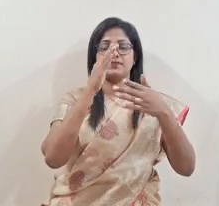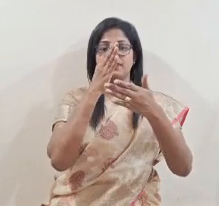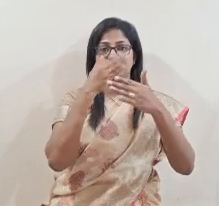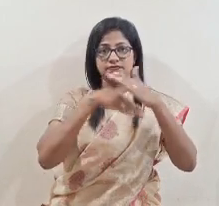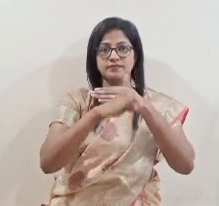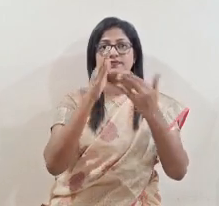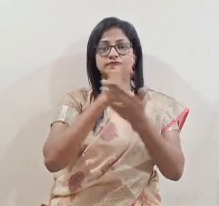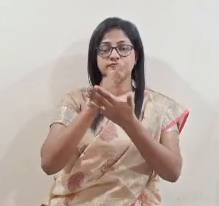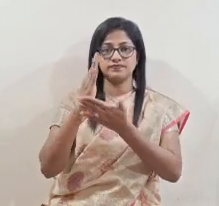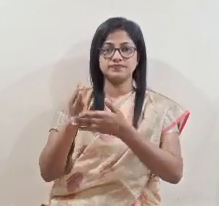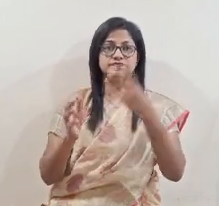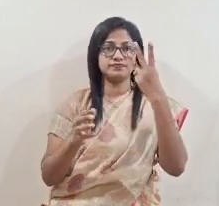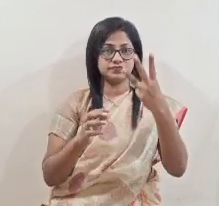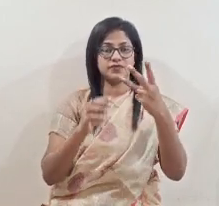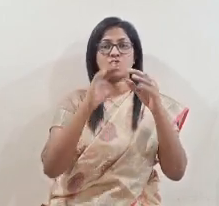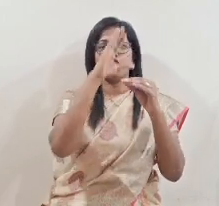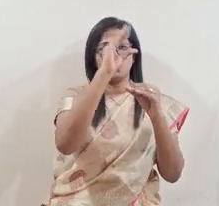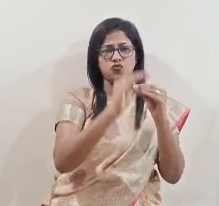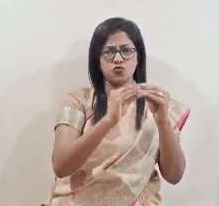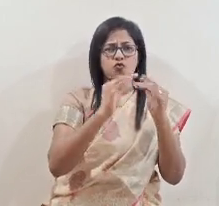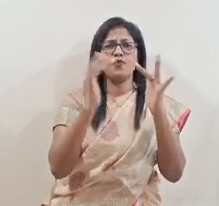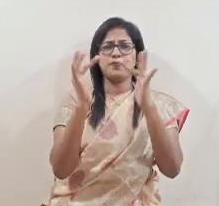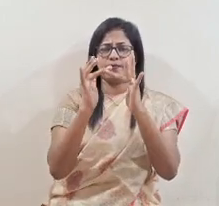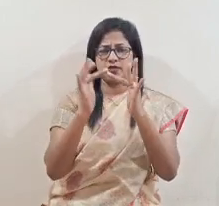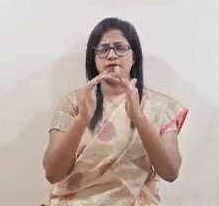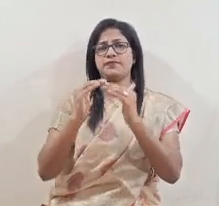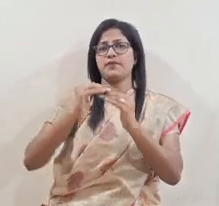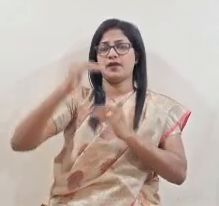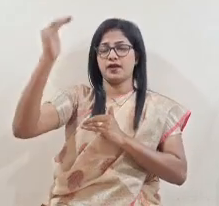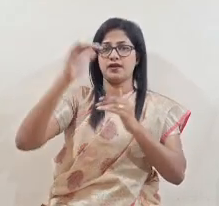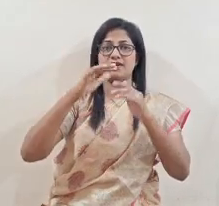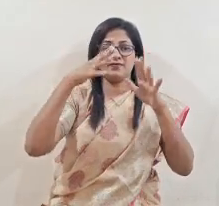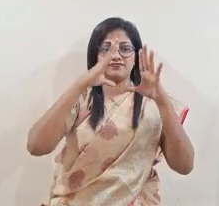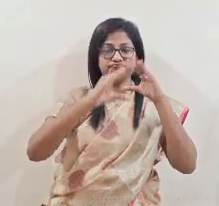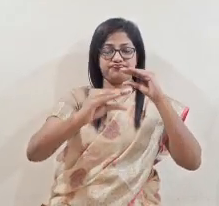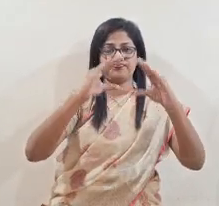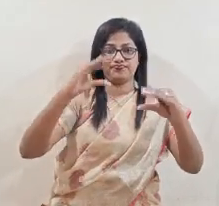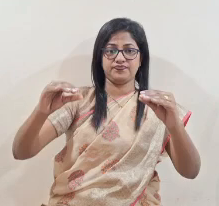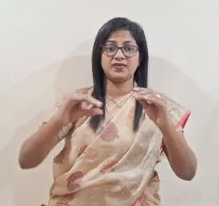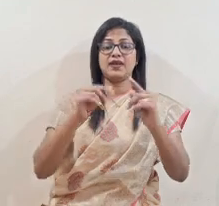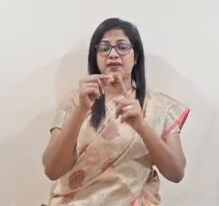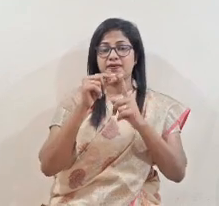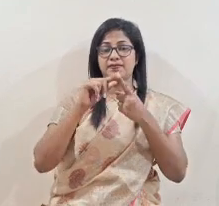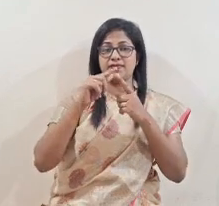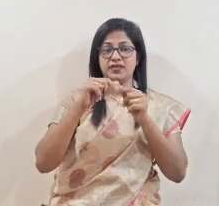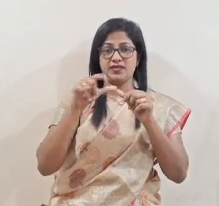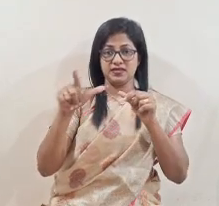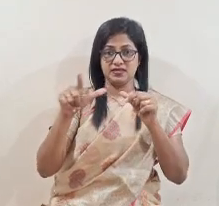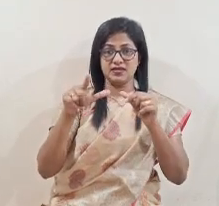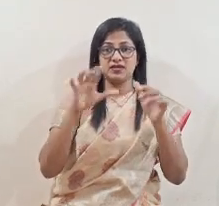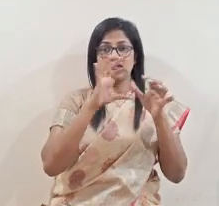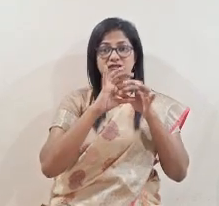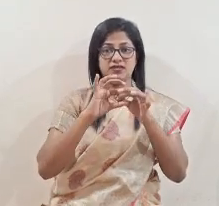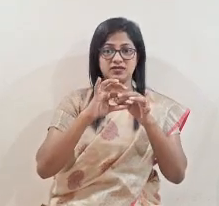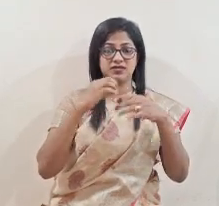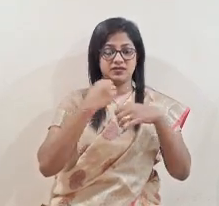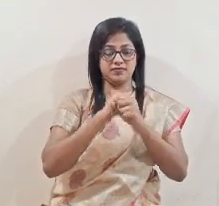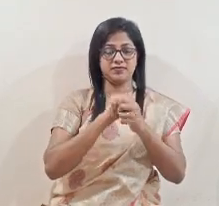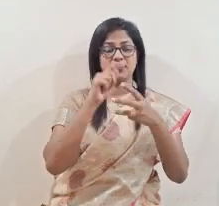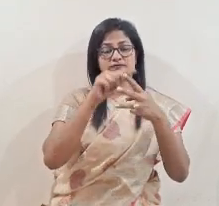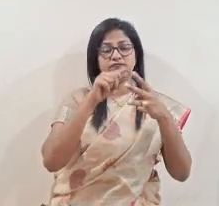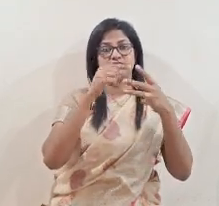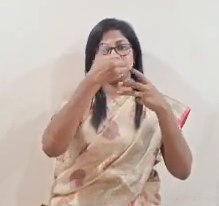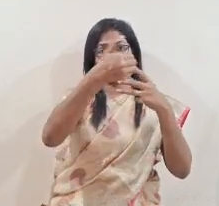three densities separately. So here we can see that as the density increases, our PTAL values are also